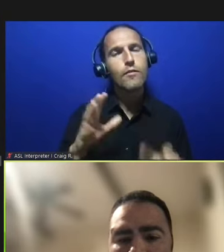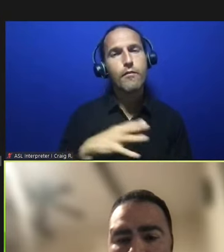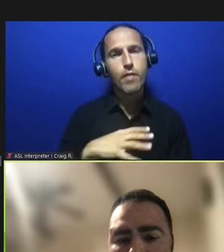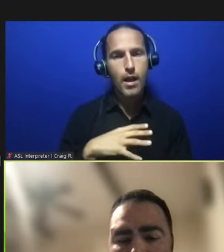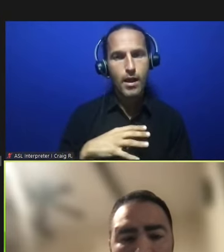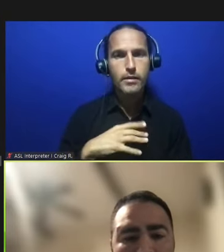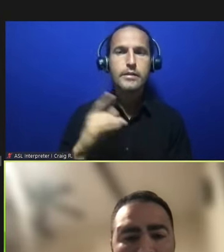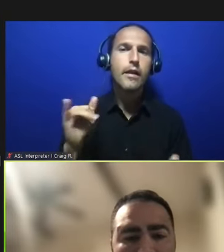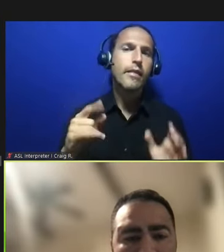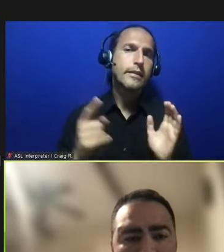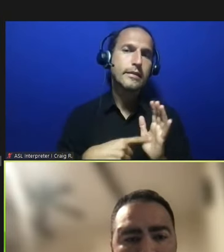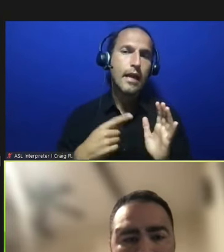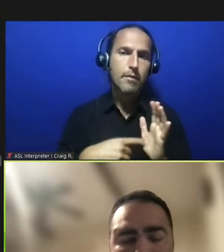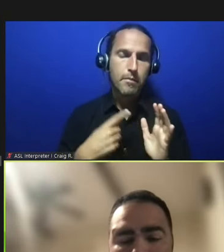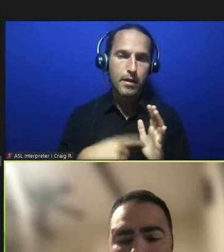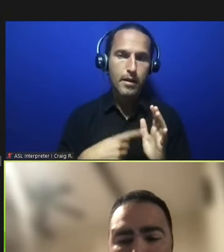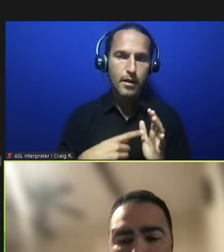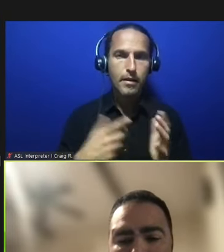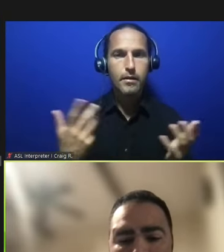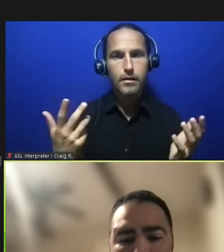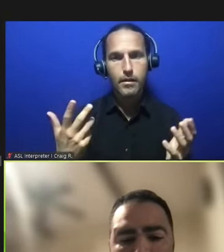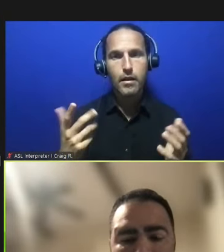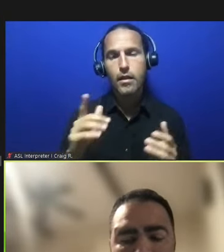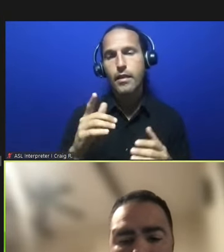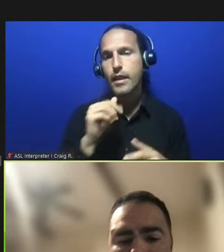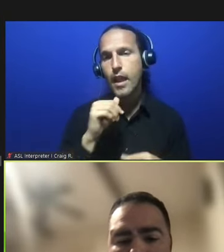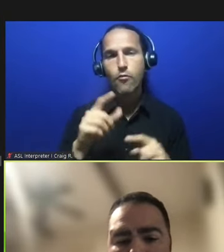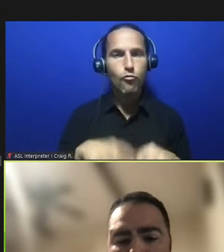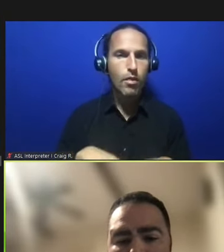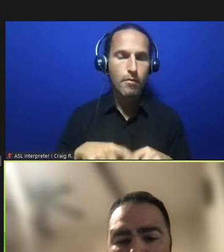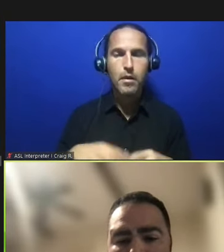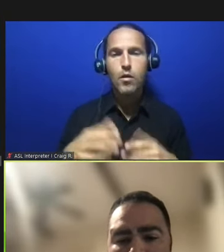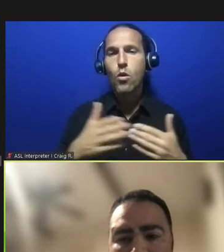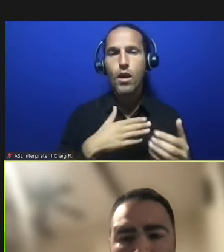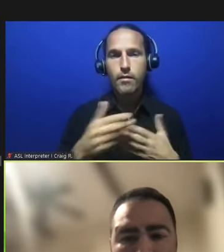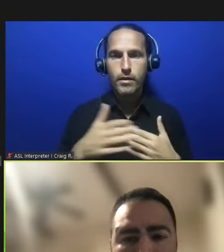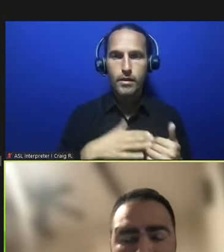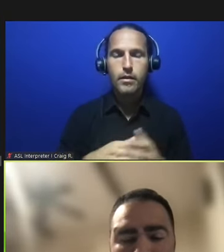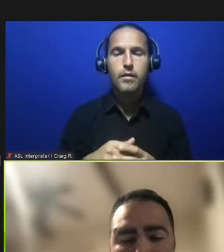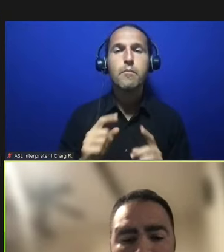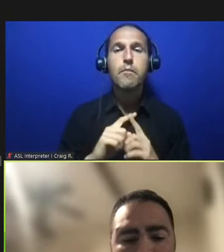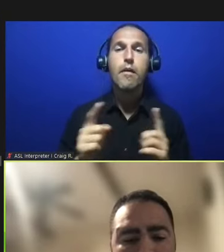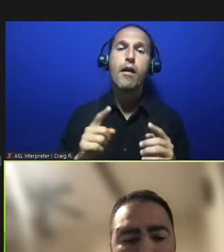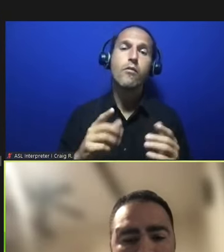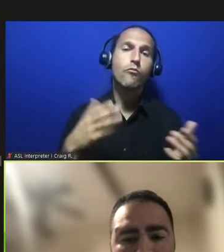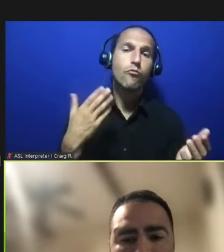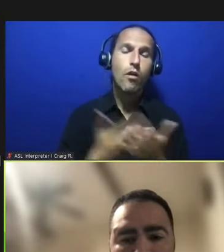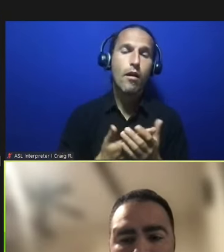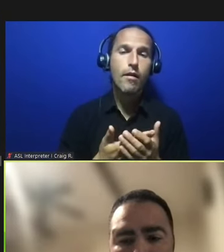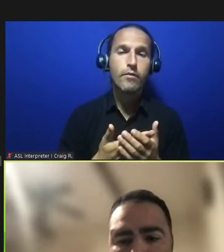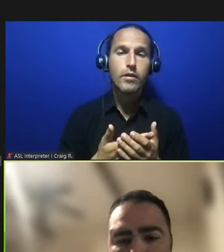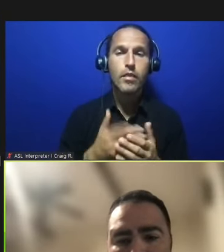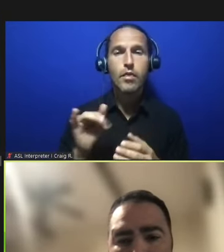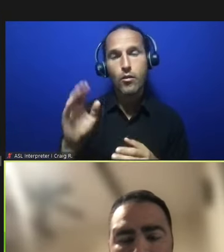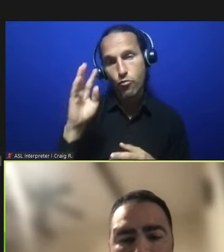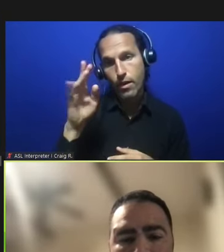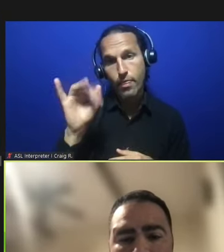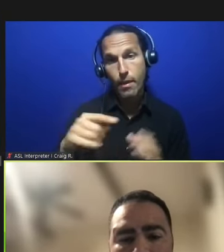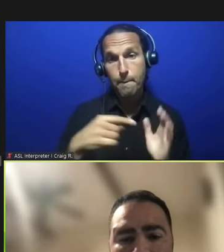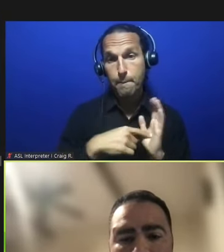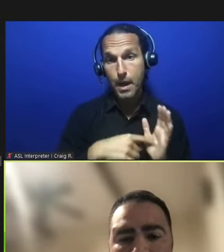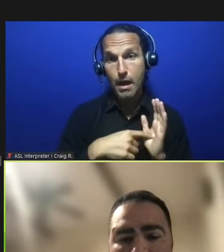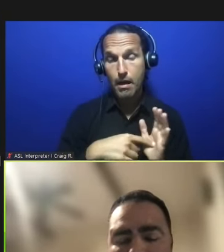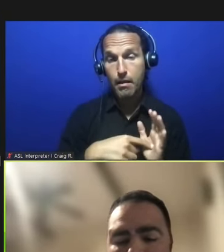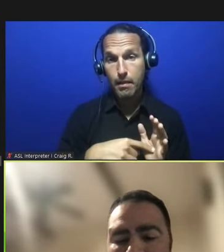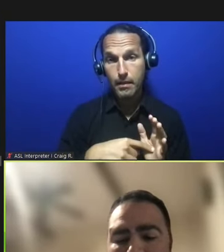which sometimes or most of the time were not reliable. However, coming to creating this model right here